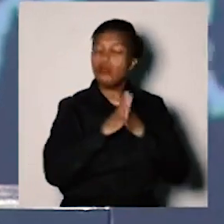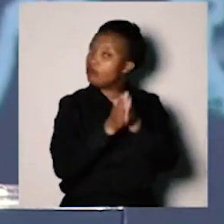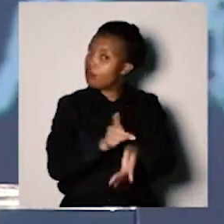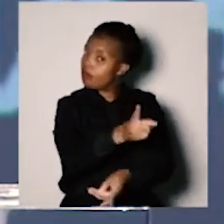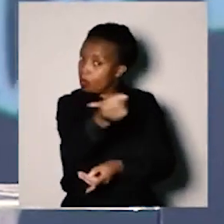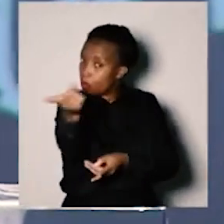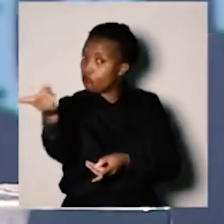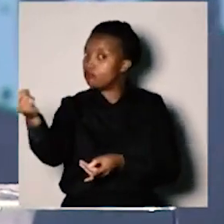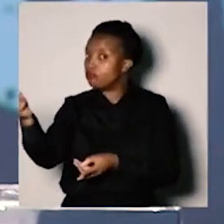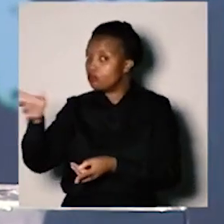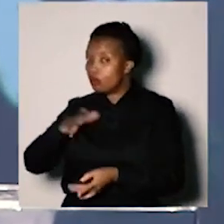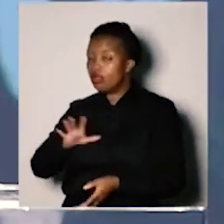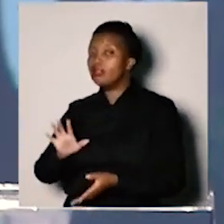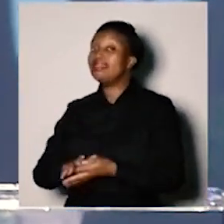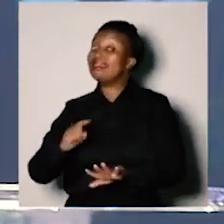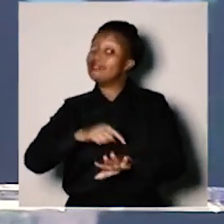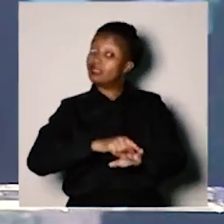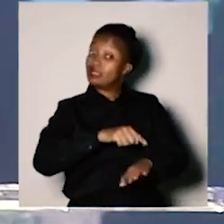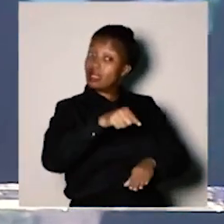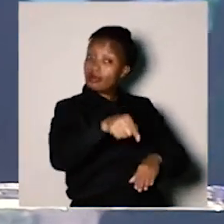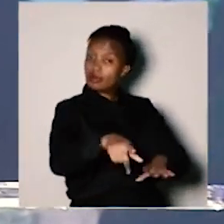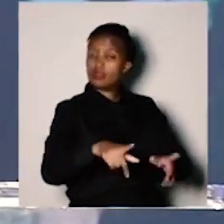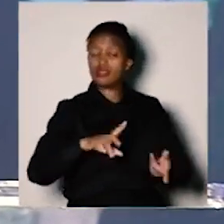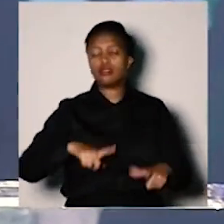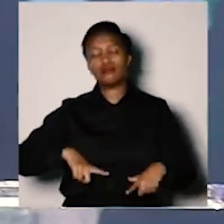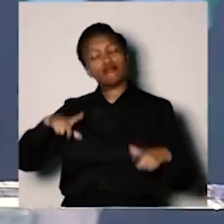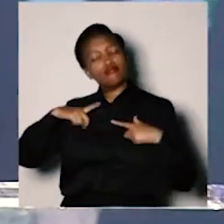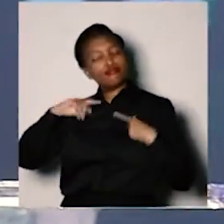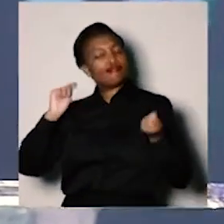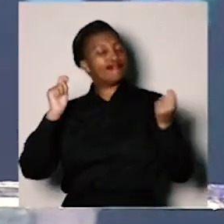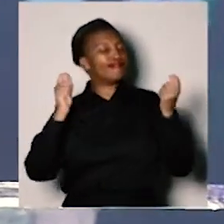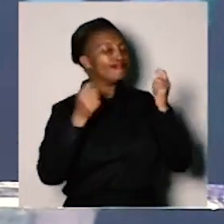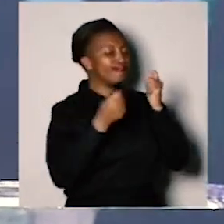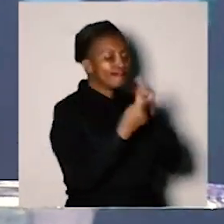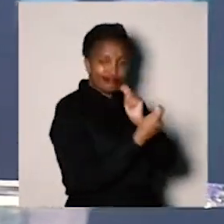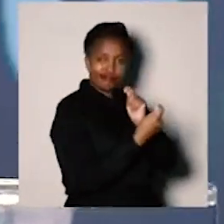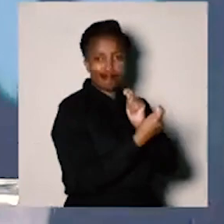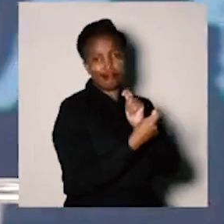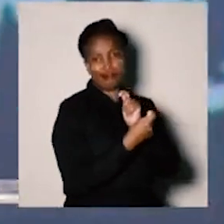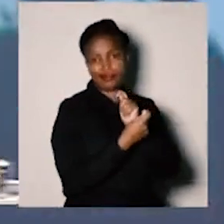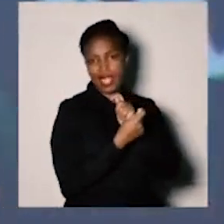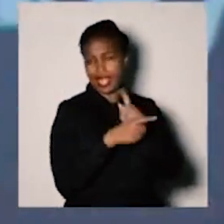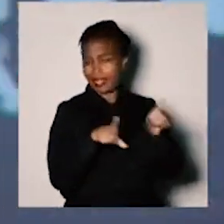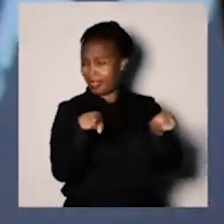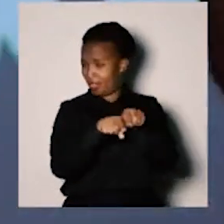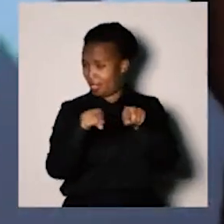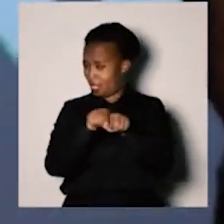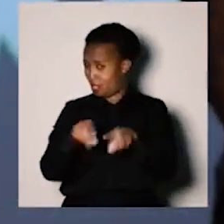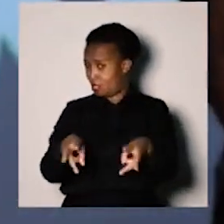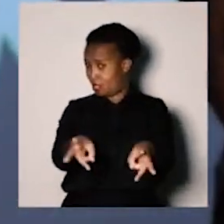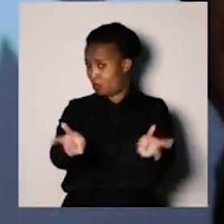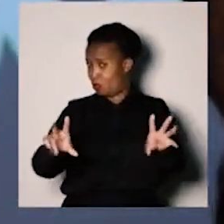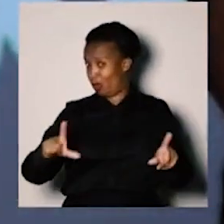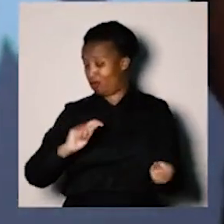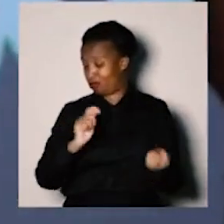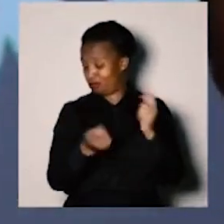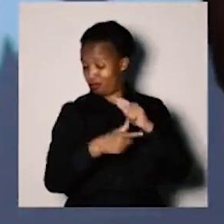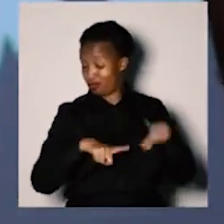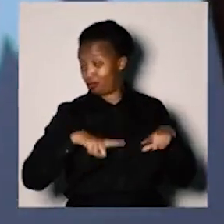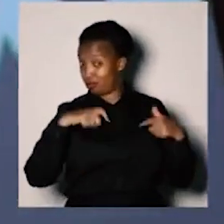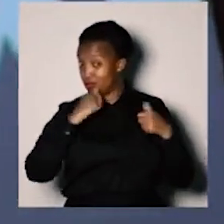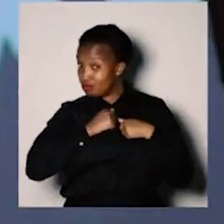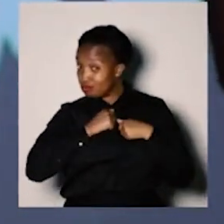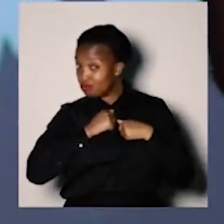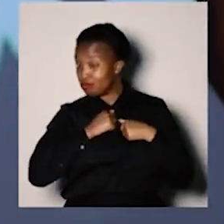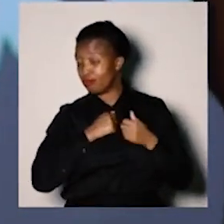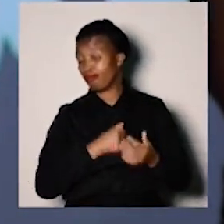you. This is the time for life change and life transformation. In the same way God changed me, the same way God